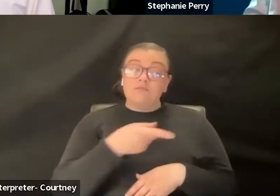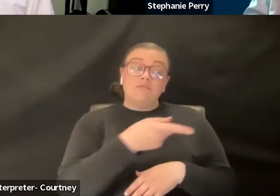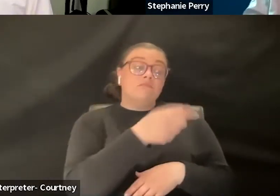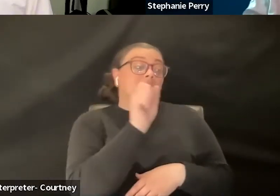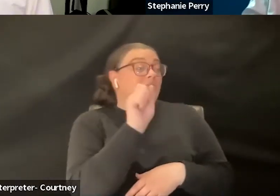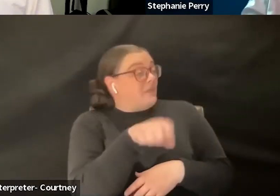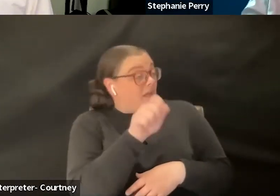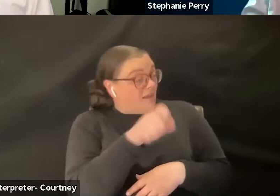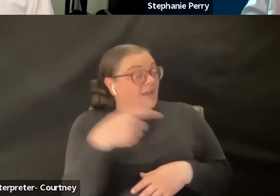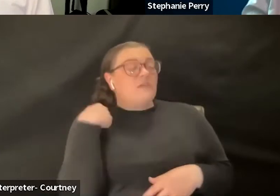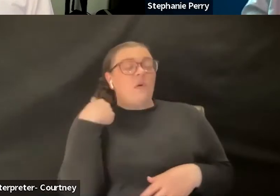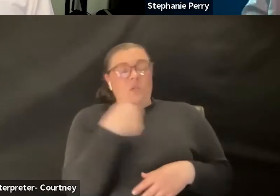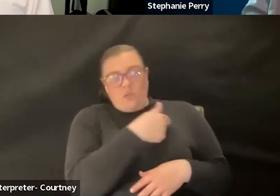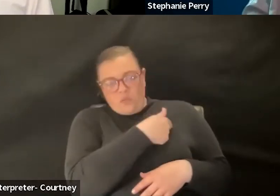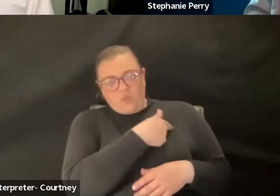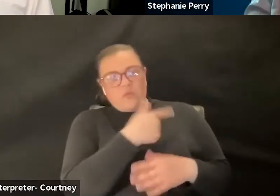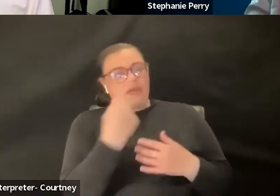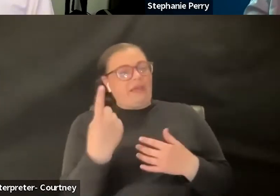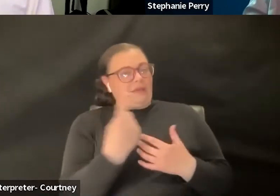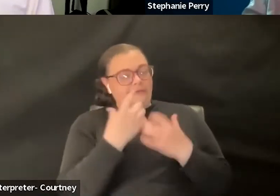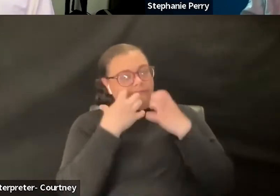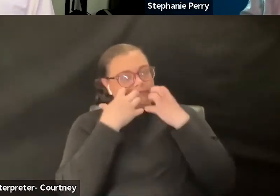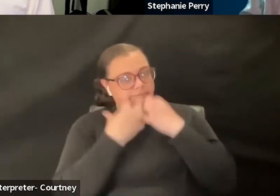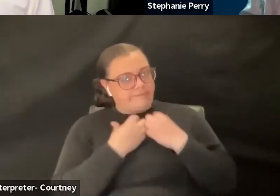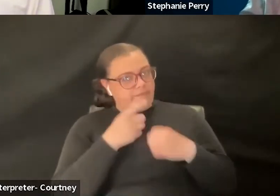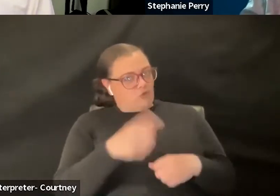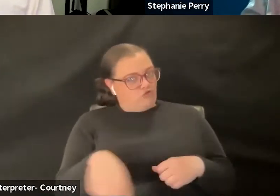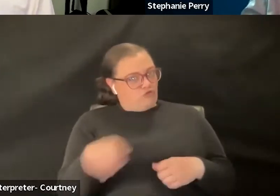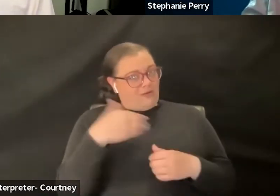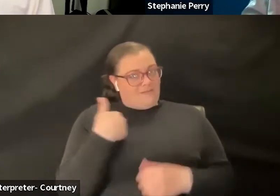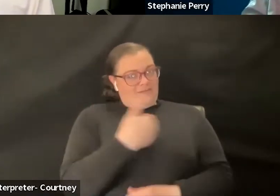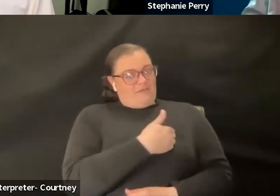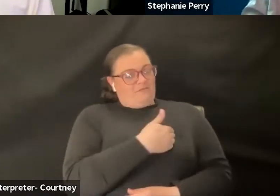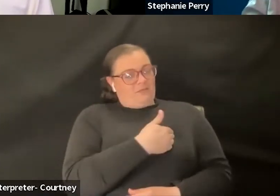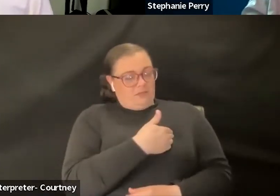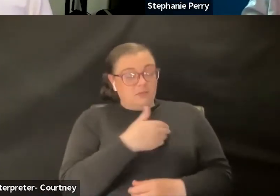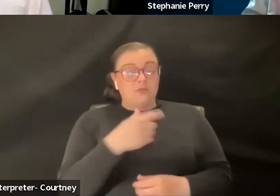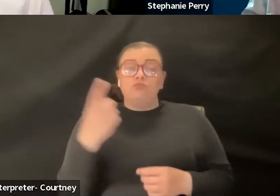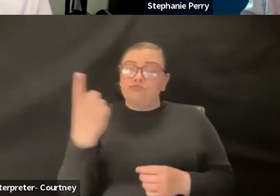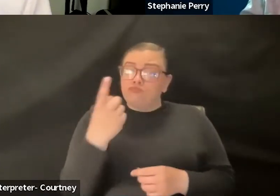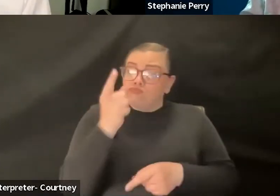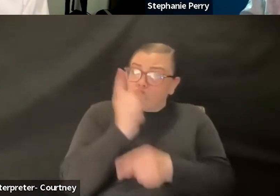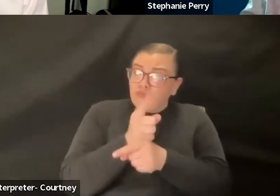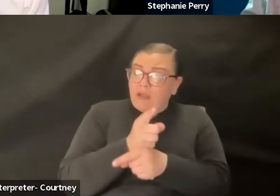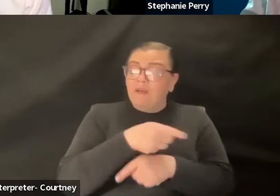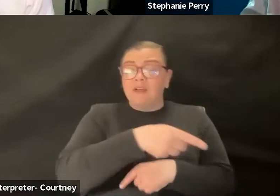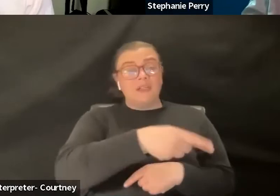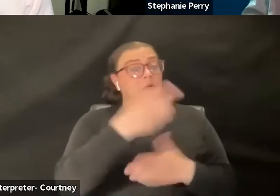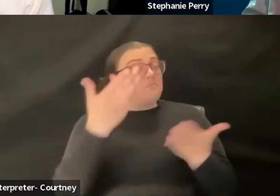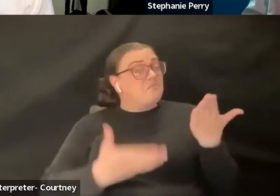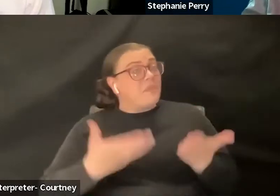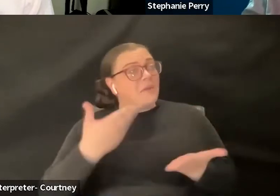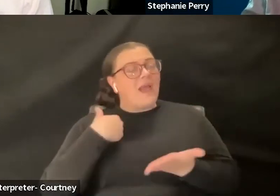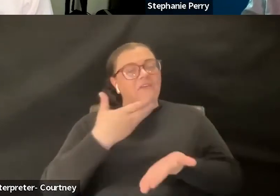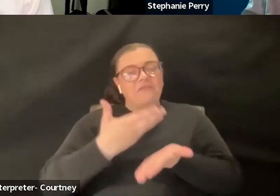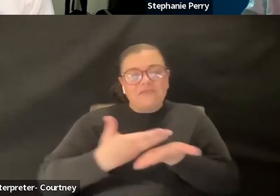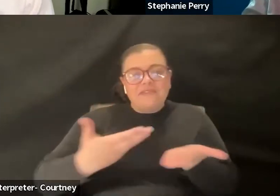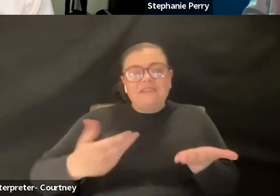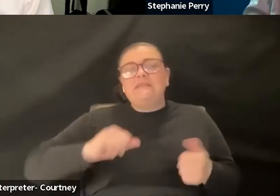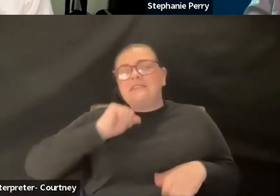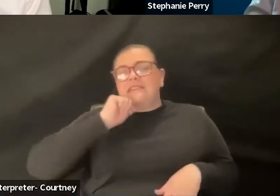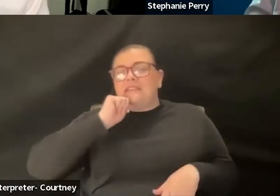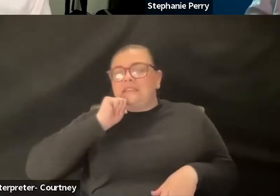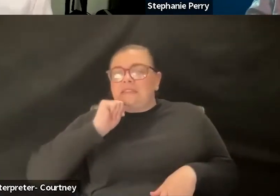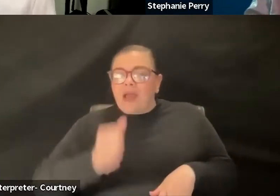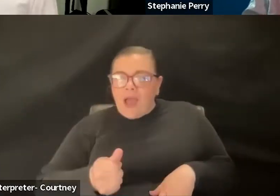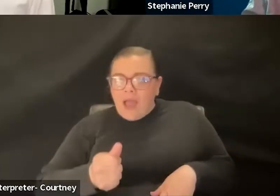actors community. And you're absolutely right. There may be things sometime that may not necessarily be a breach of the